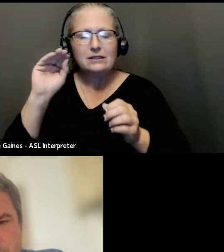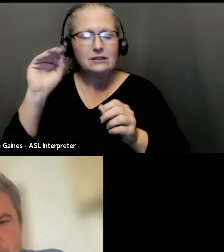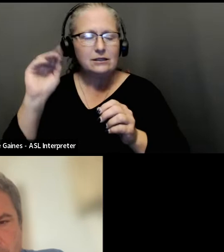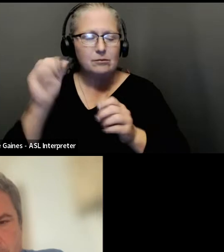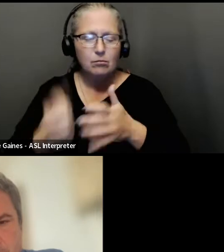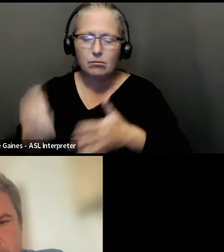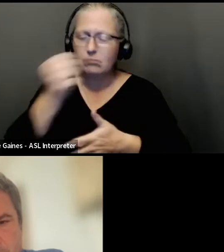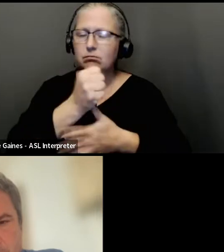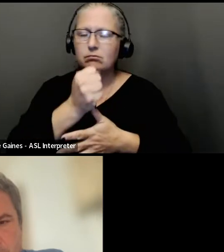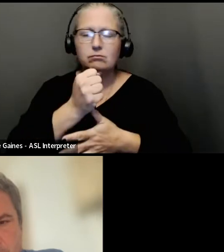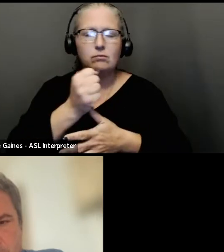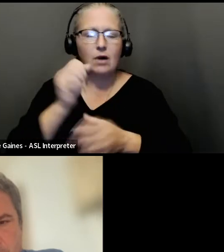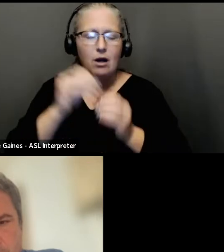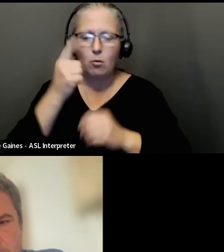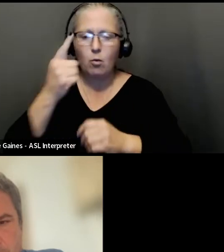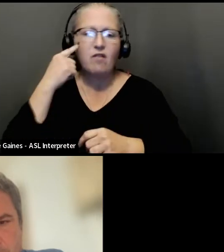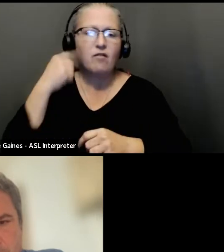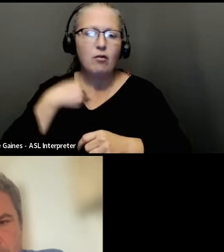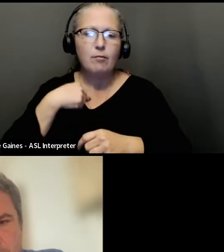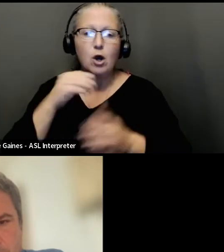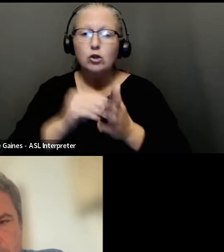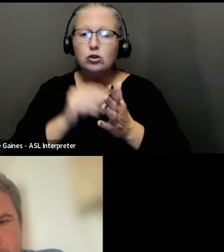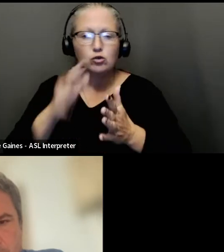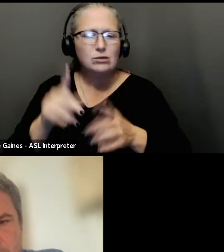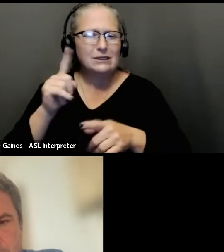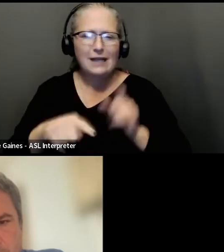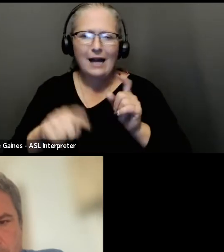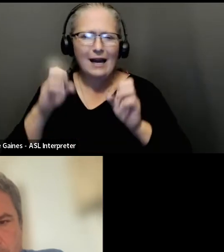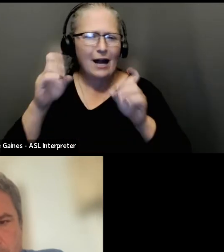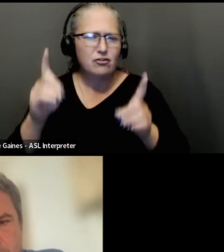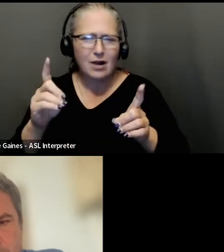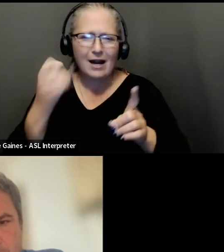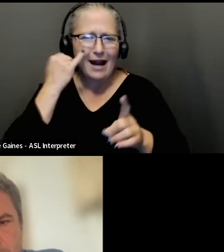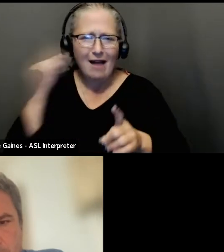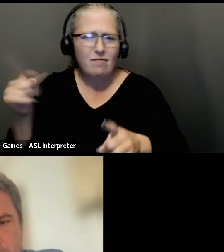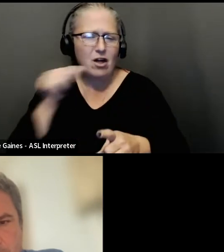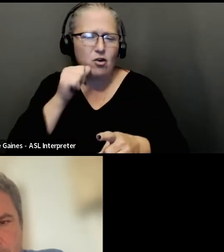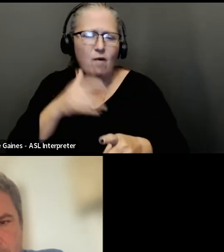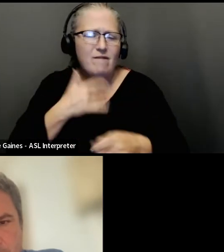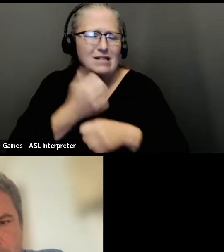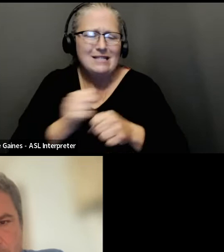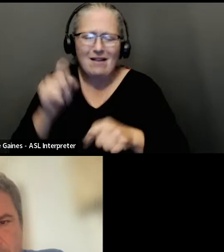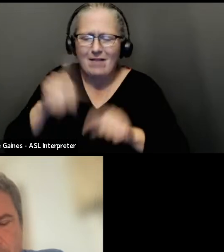me. Students cannot be educated, they cannot learn if they don't feel safe.